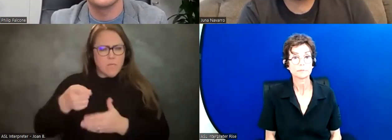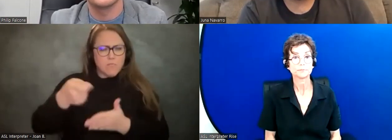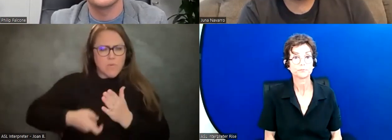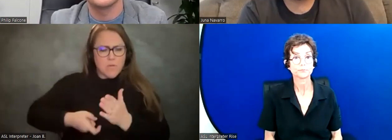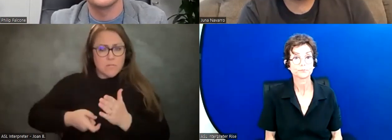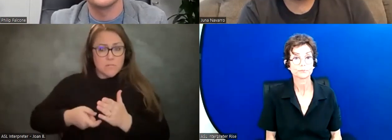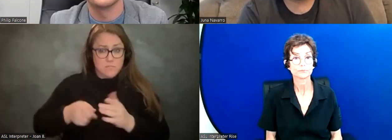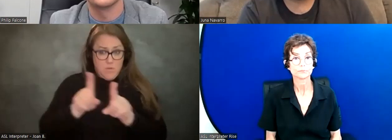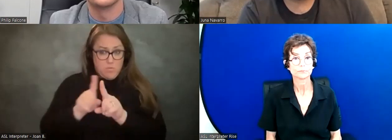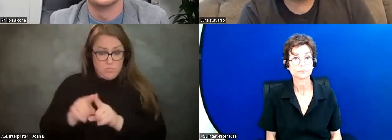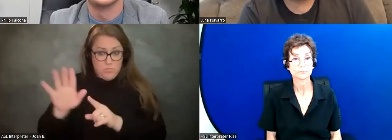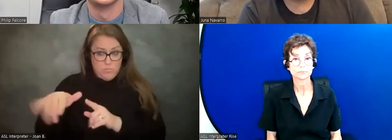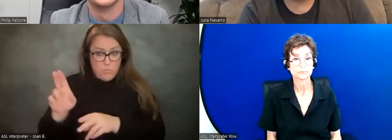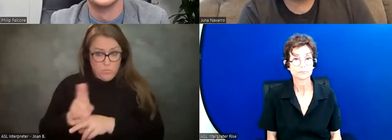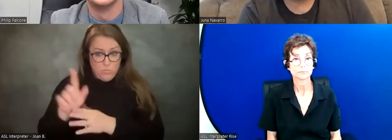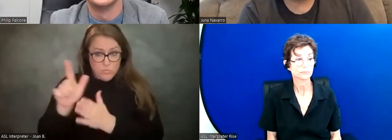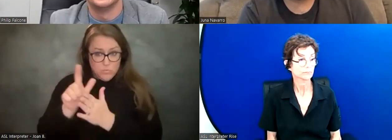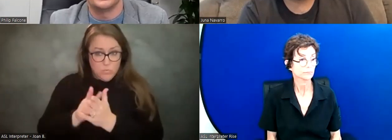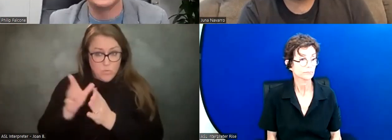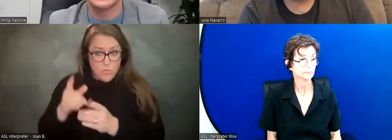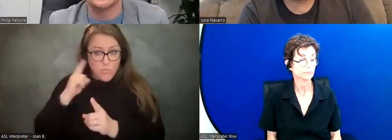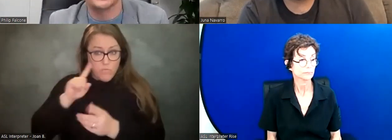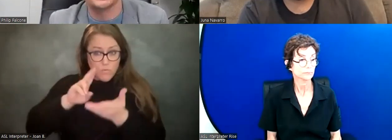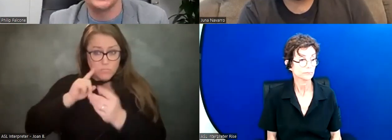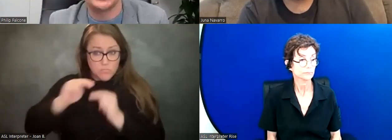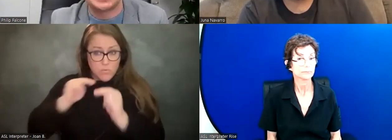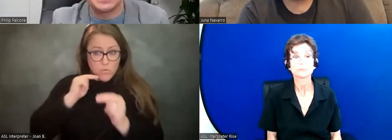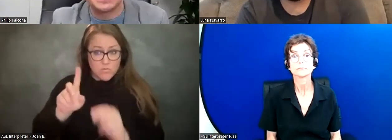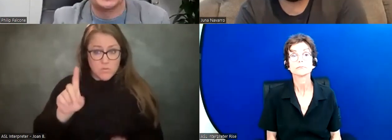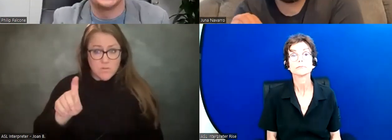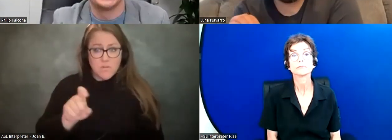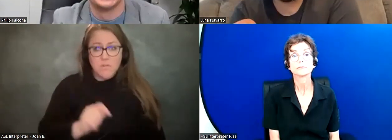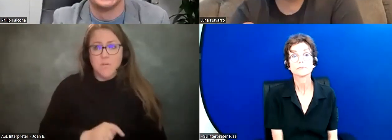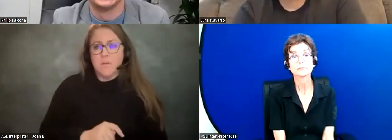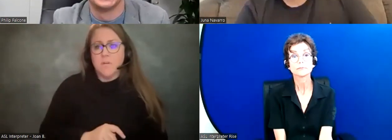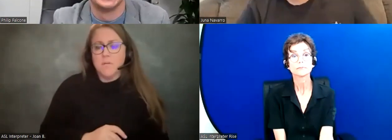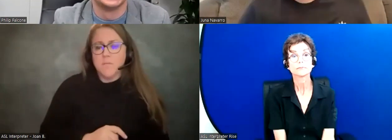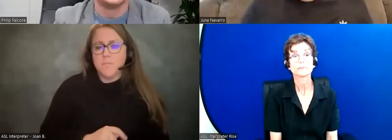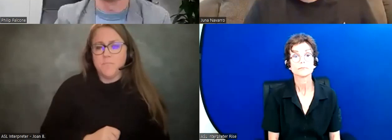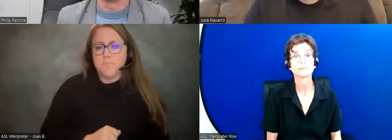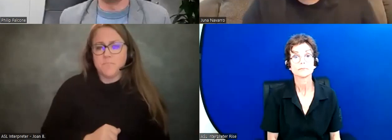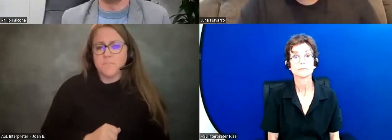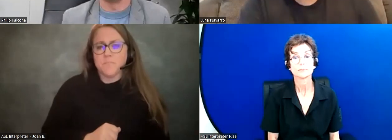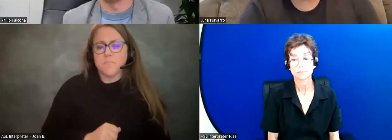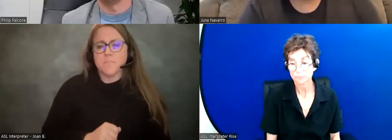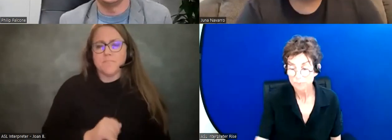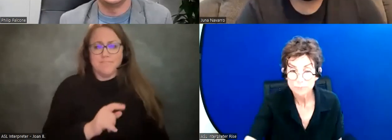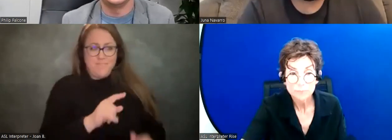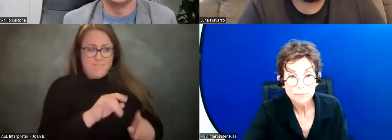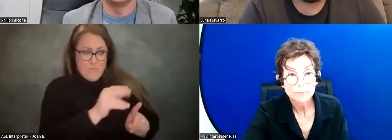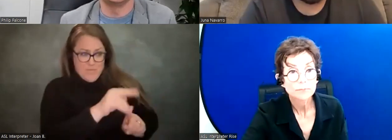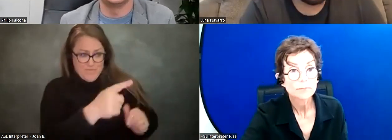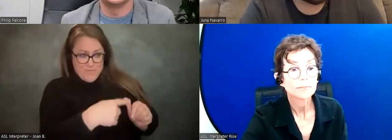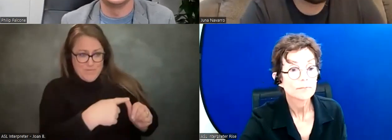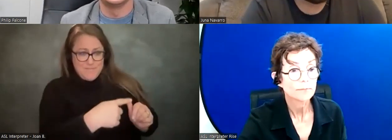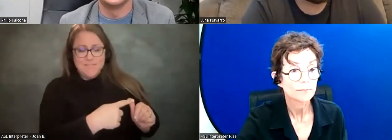negotiating processes for contracts? Juan can take the first part, and I'll take the second part. Okay. When it comes to attorneys, I